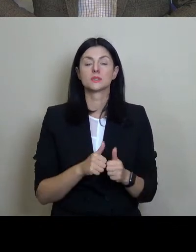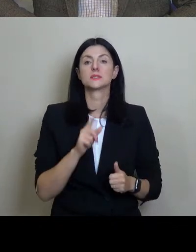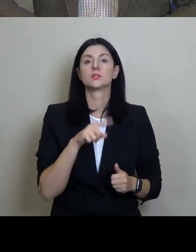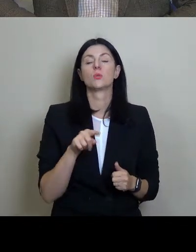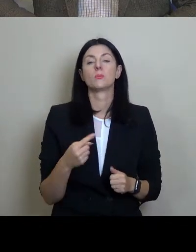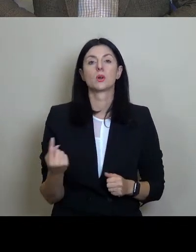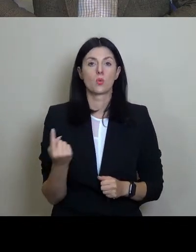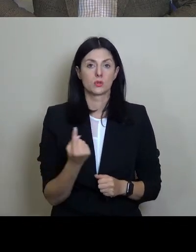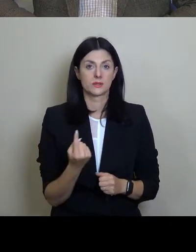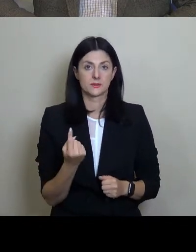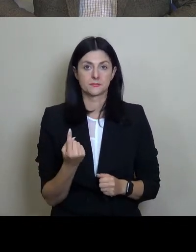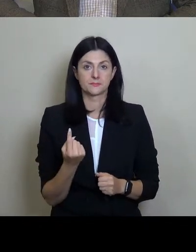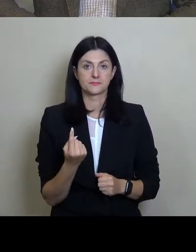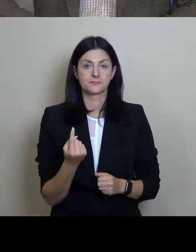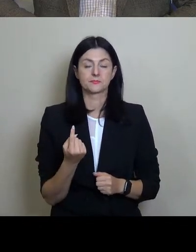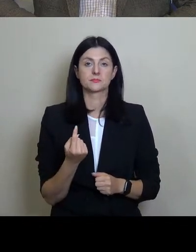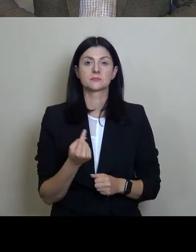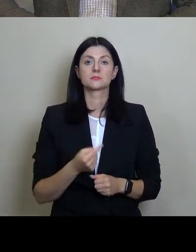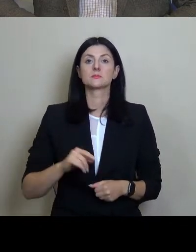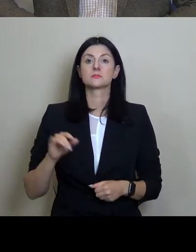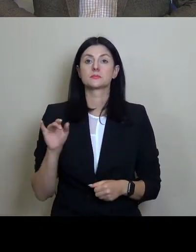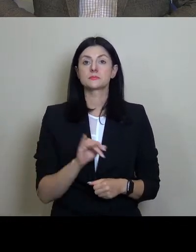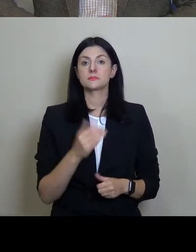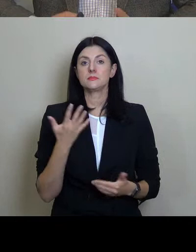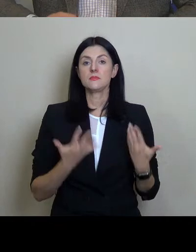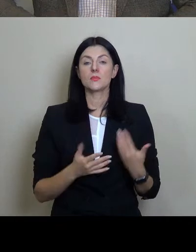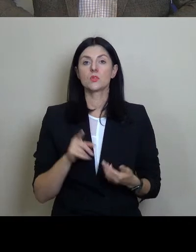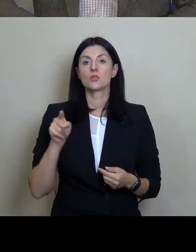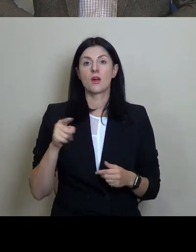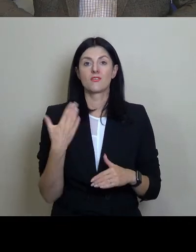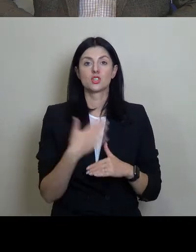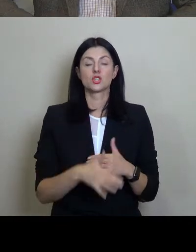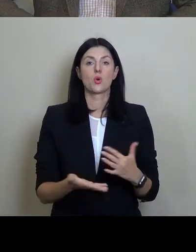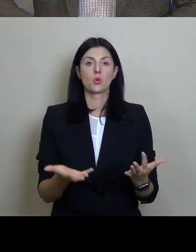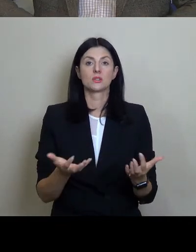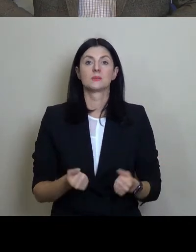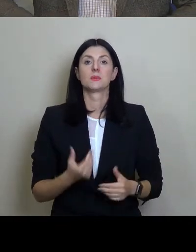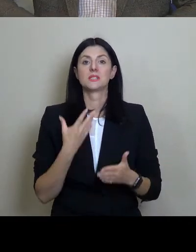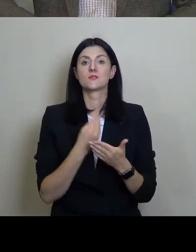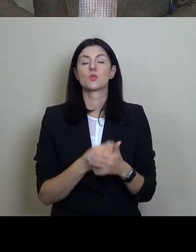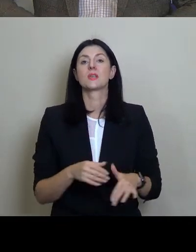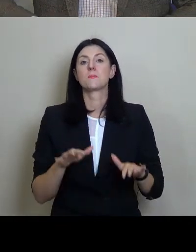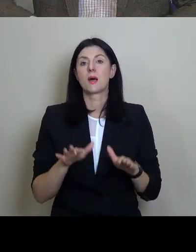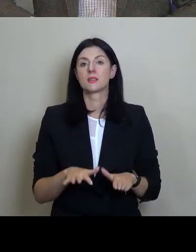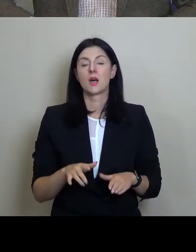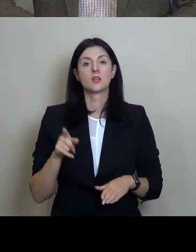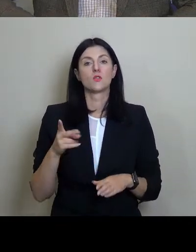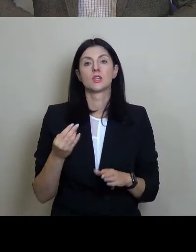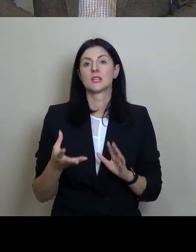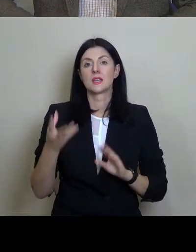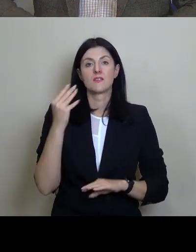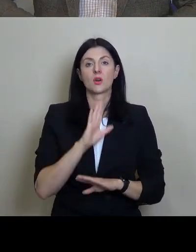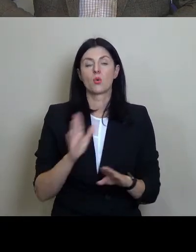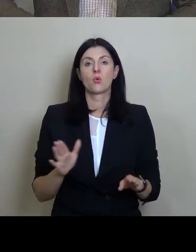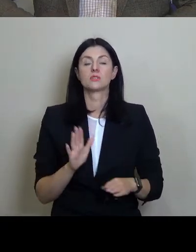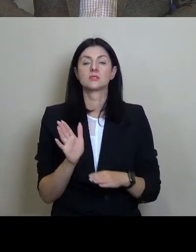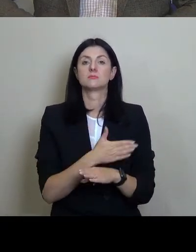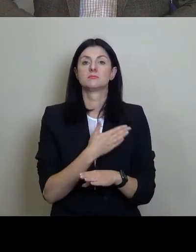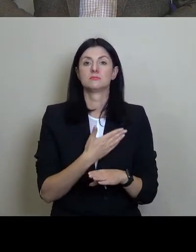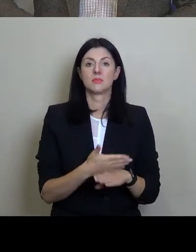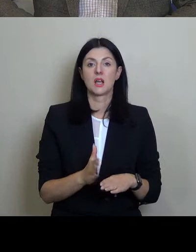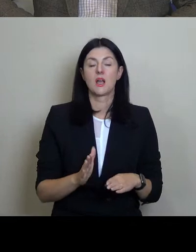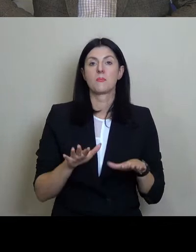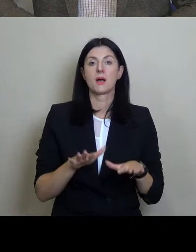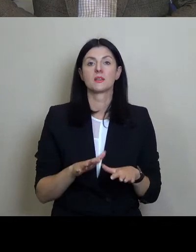election constituency number 1. And if they did get their mandates there, then they are not